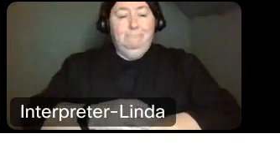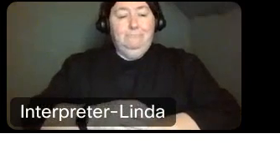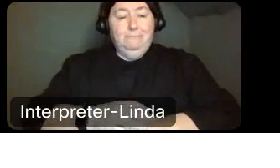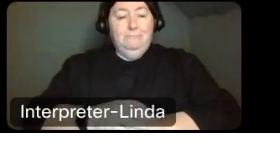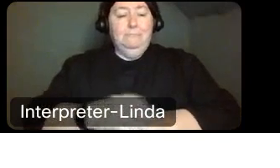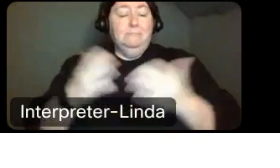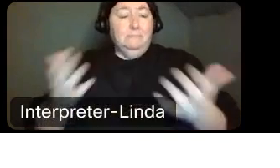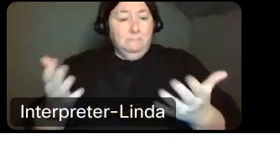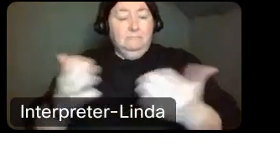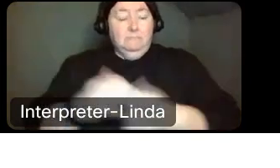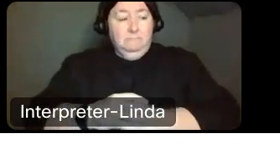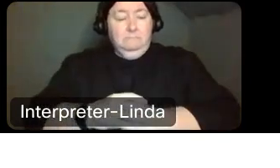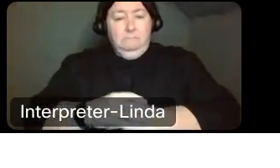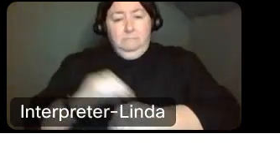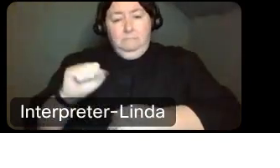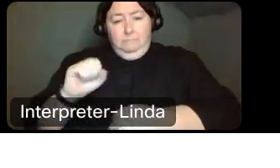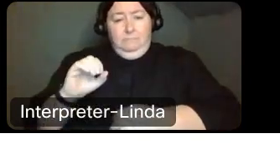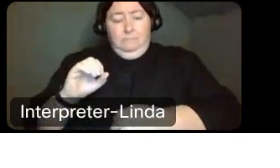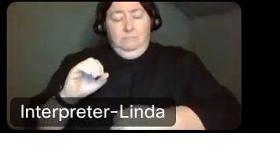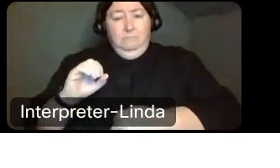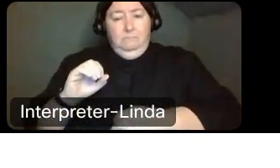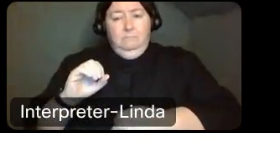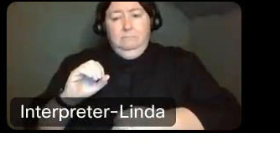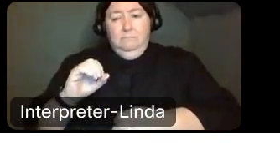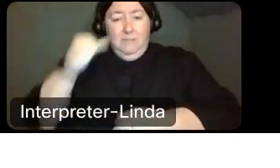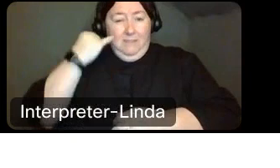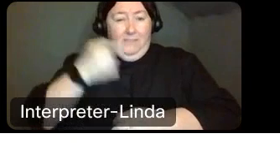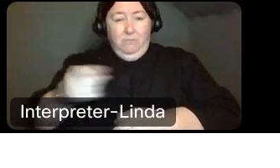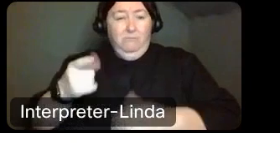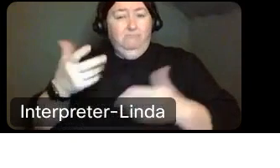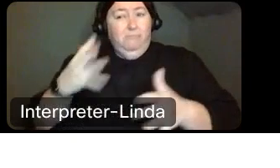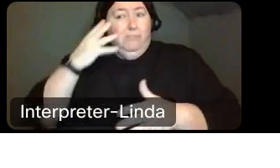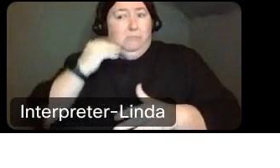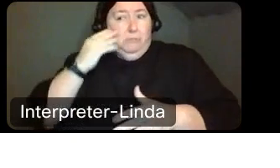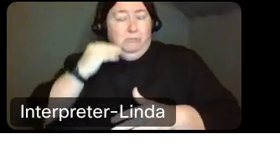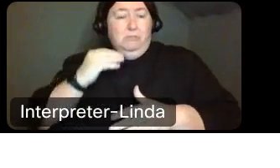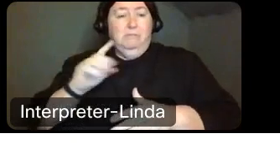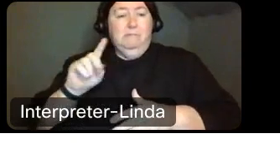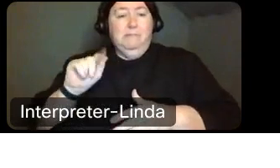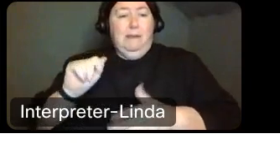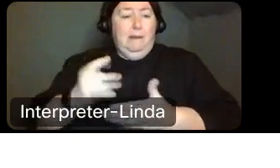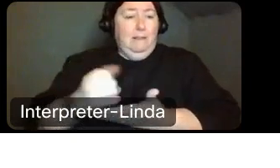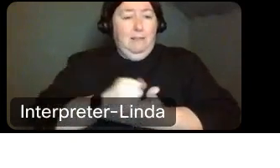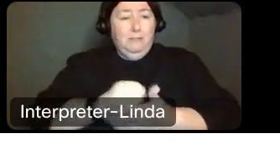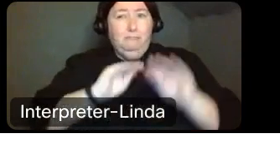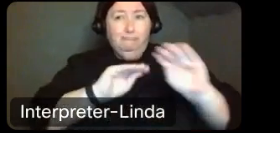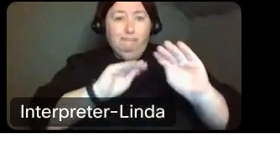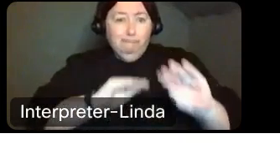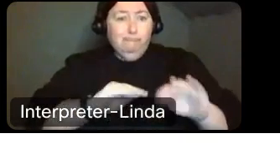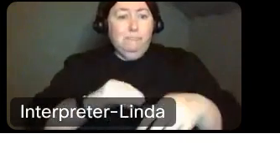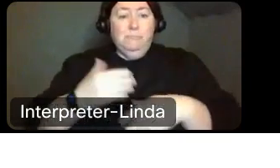So largely, I will say if you've done these data collection in previous years, especially if you've done it last